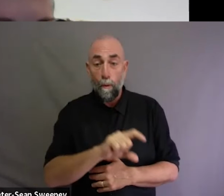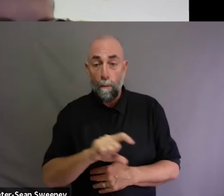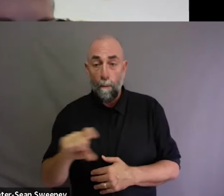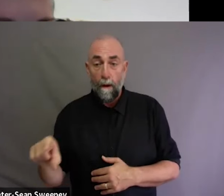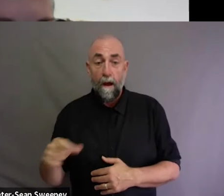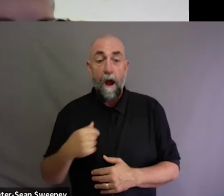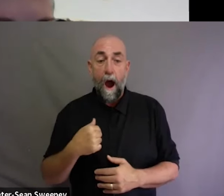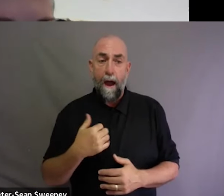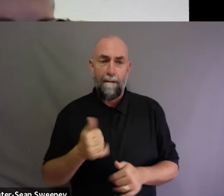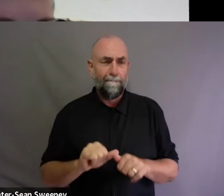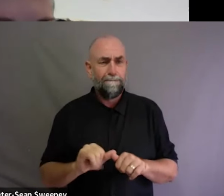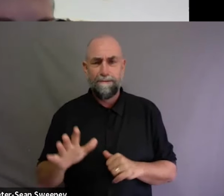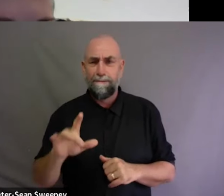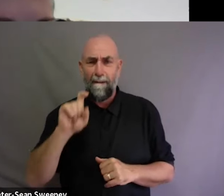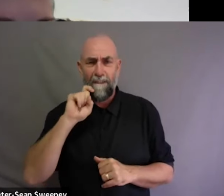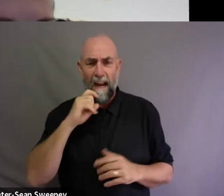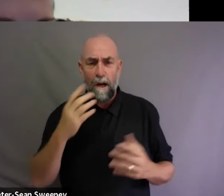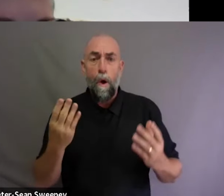my group